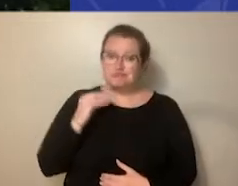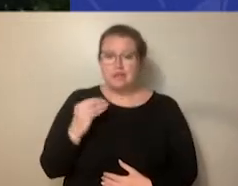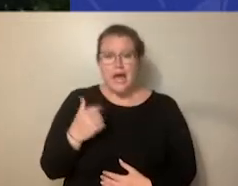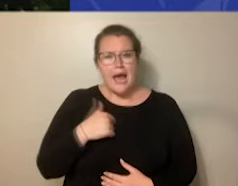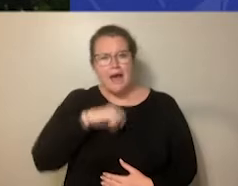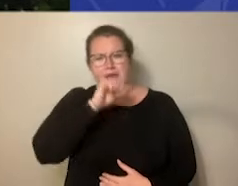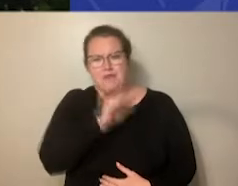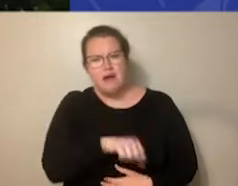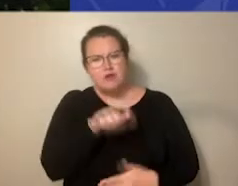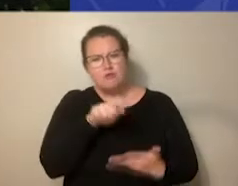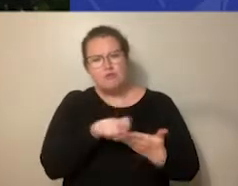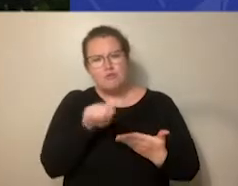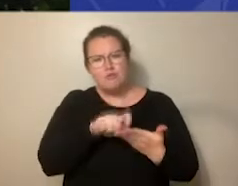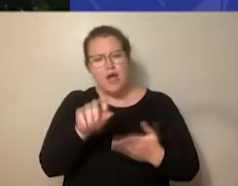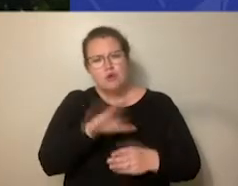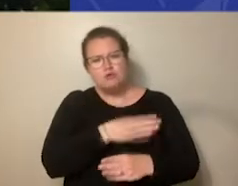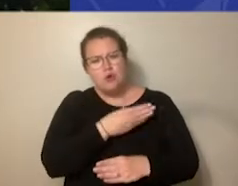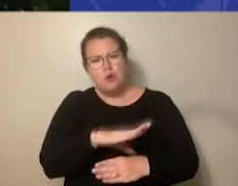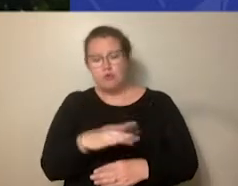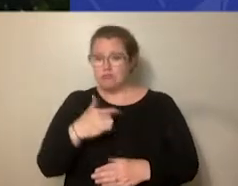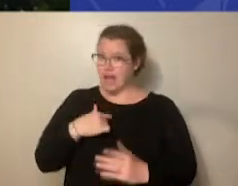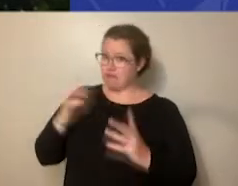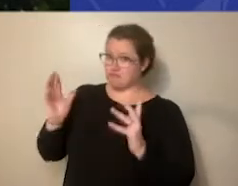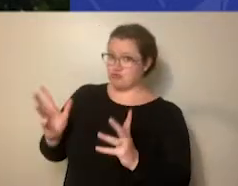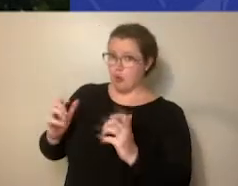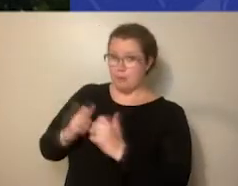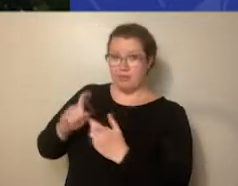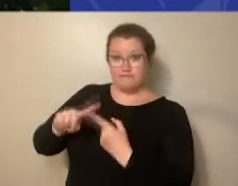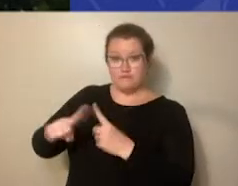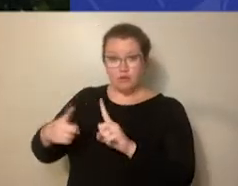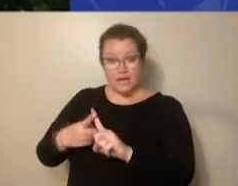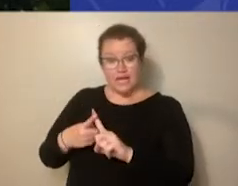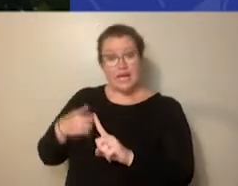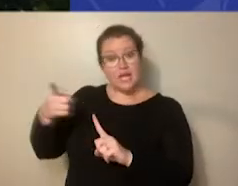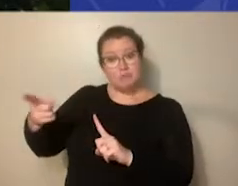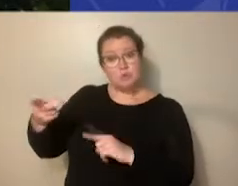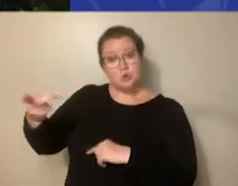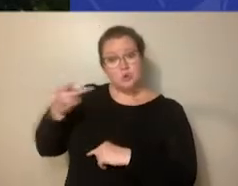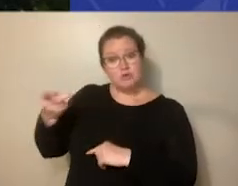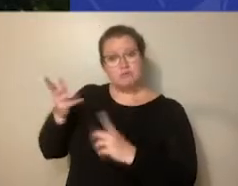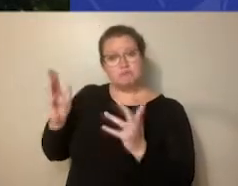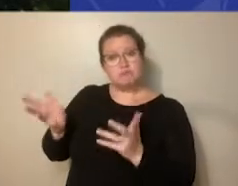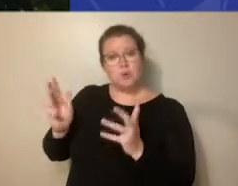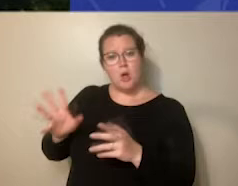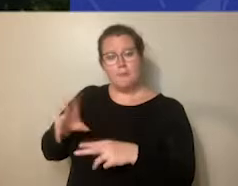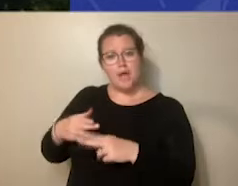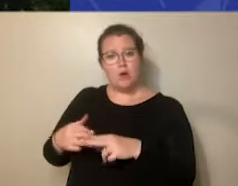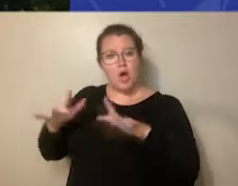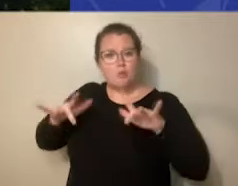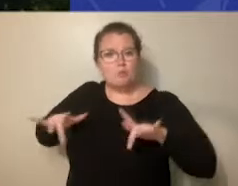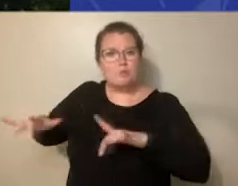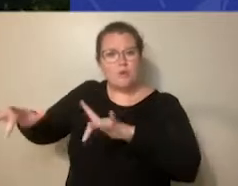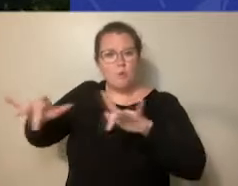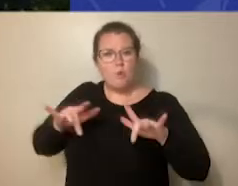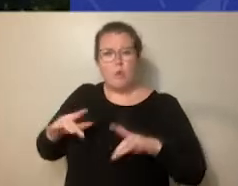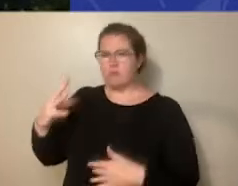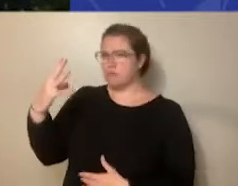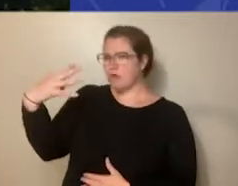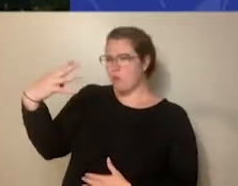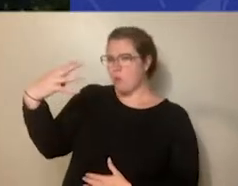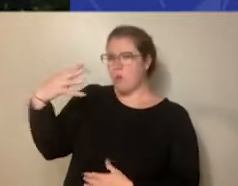And so I was having a conversation with a friend, and we were talking about recording lessons and things like